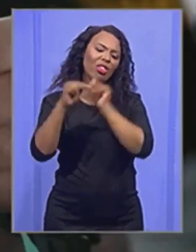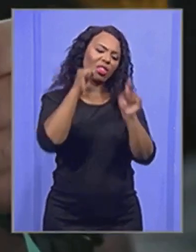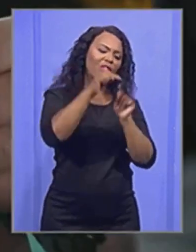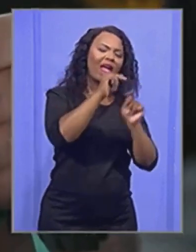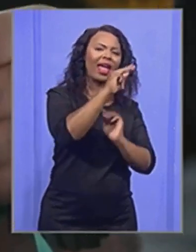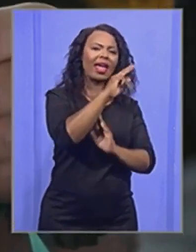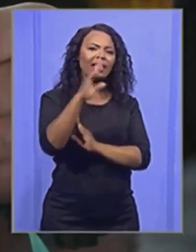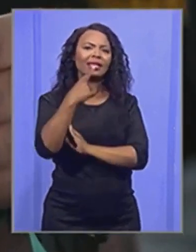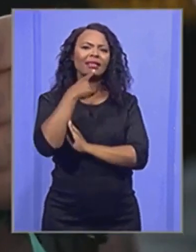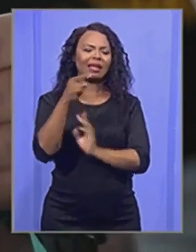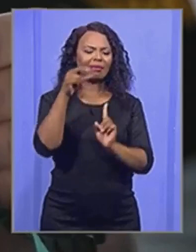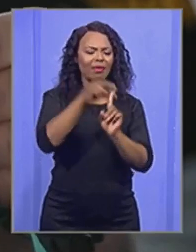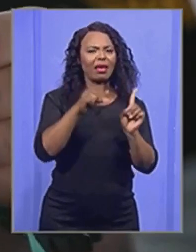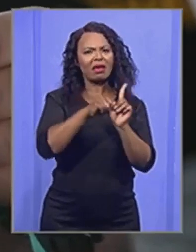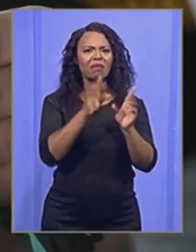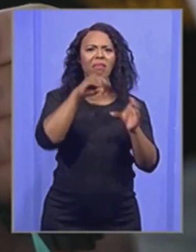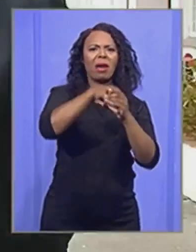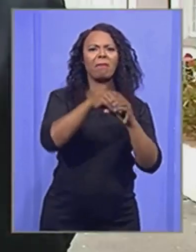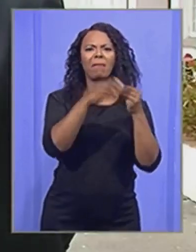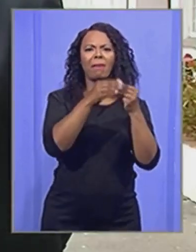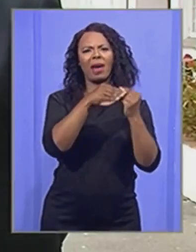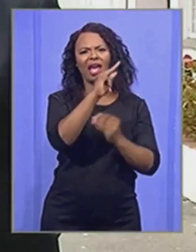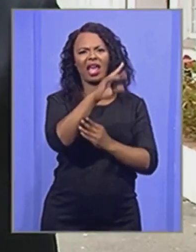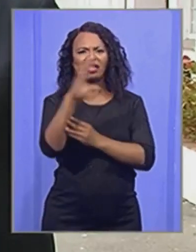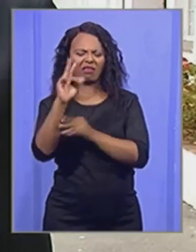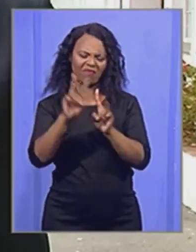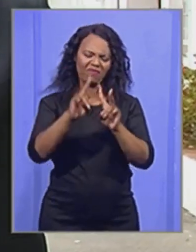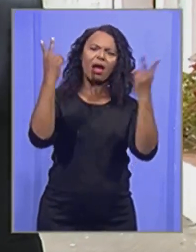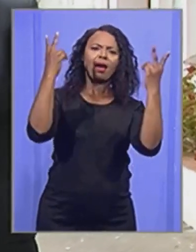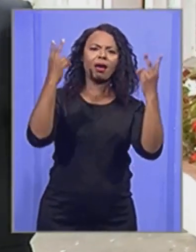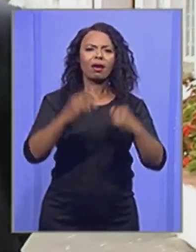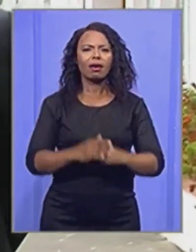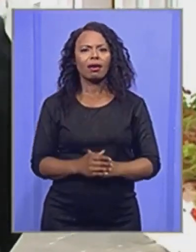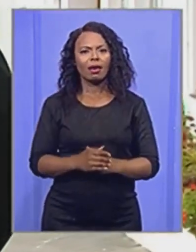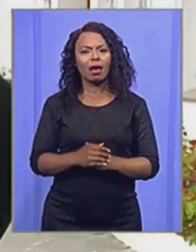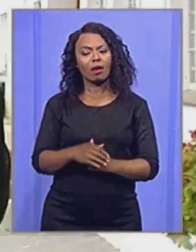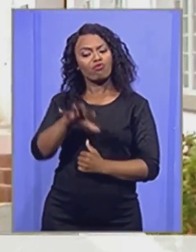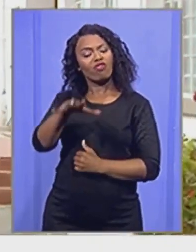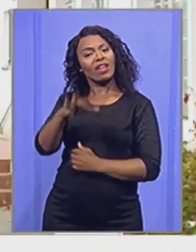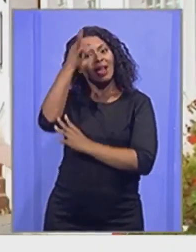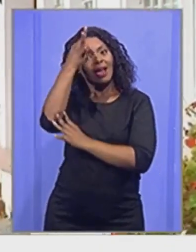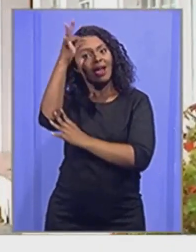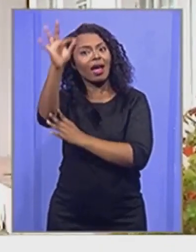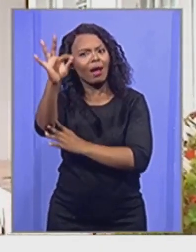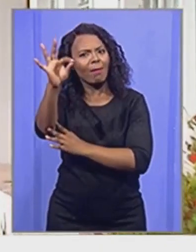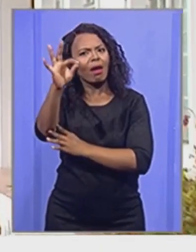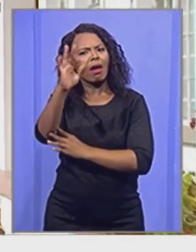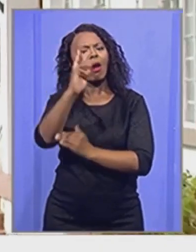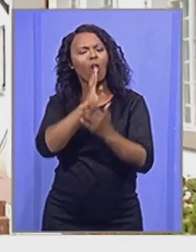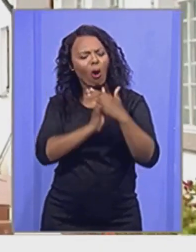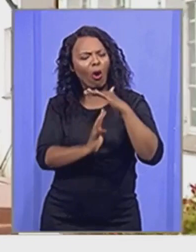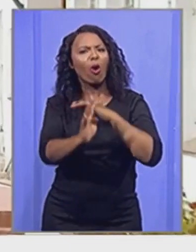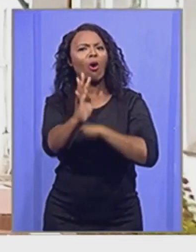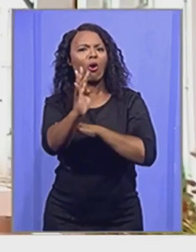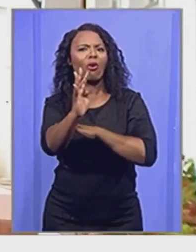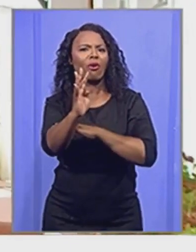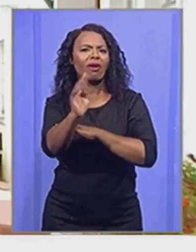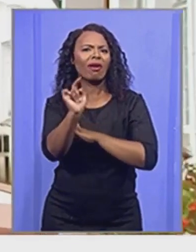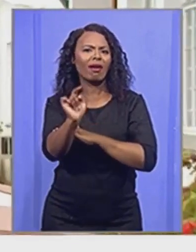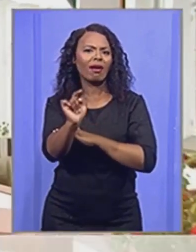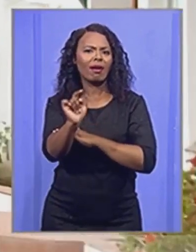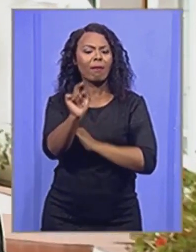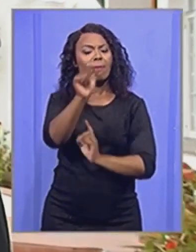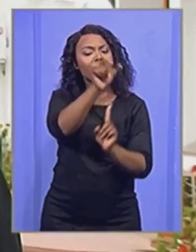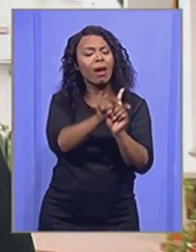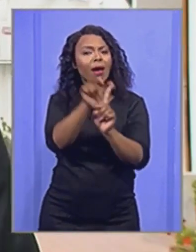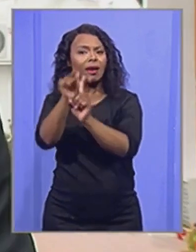kaya Sobukwe jaaka wa bone. As a provincial government, we honor every person